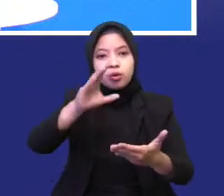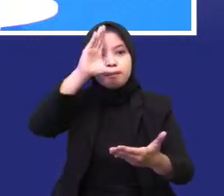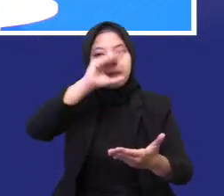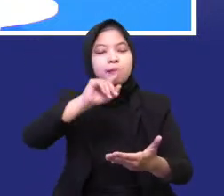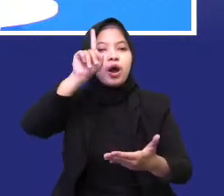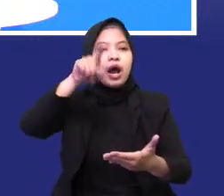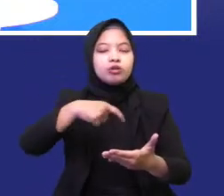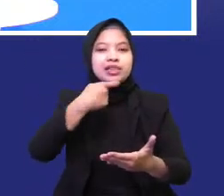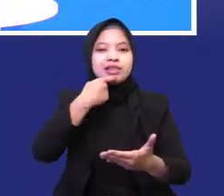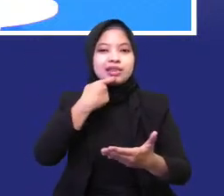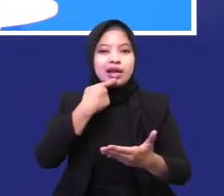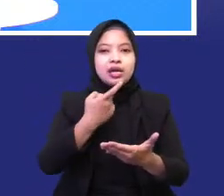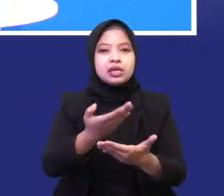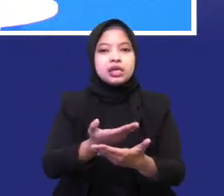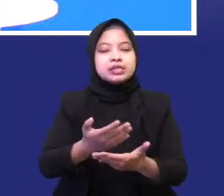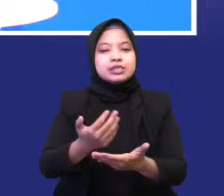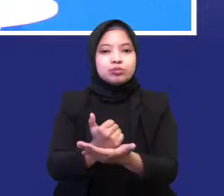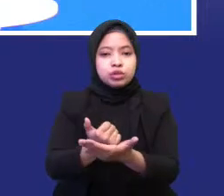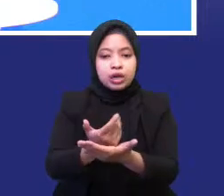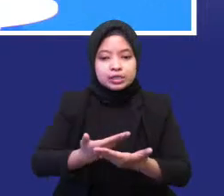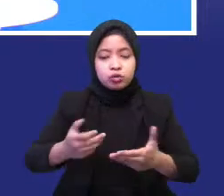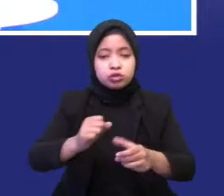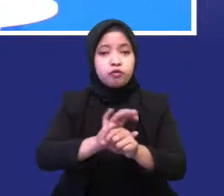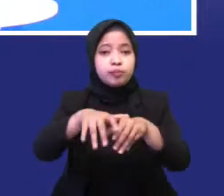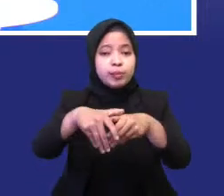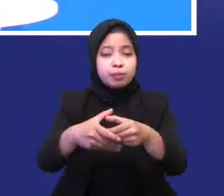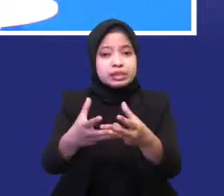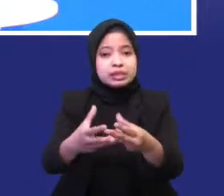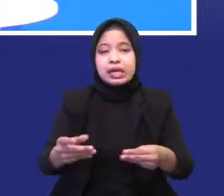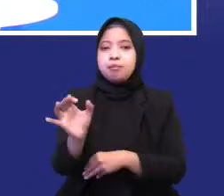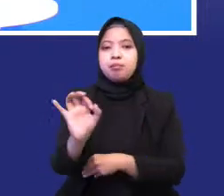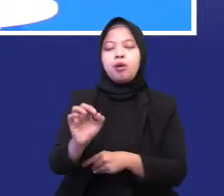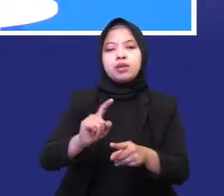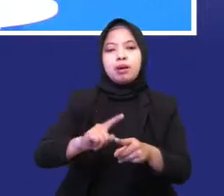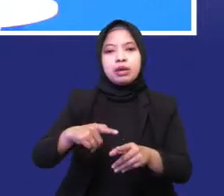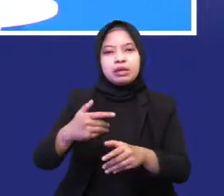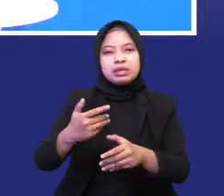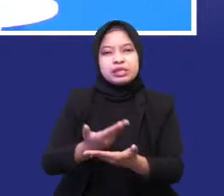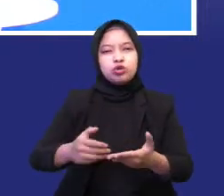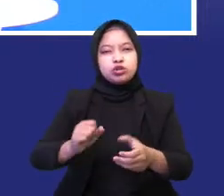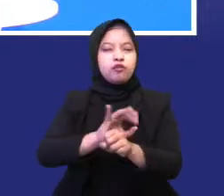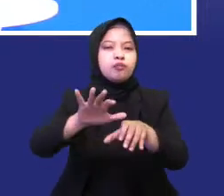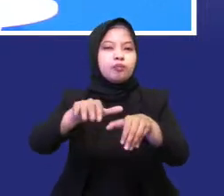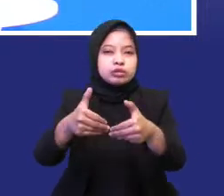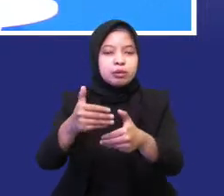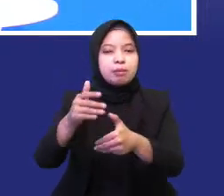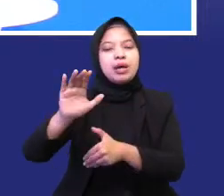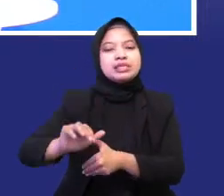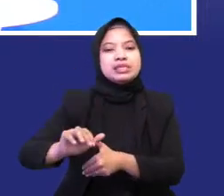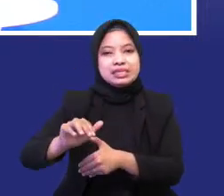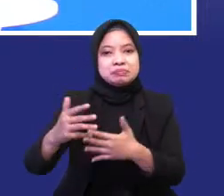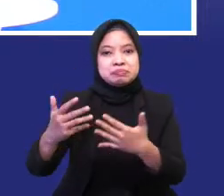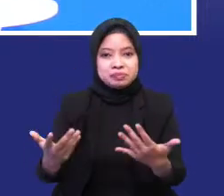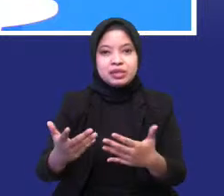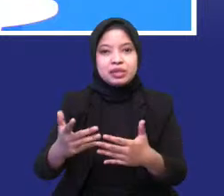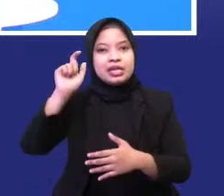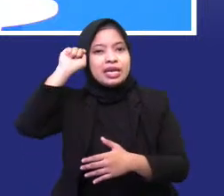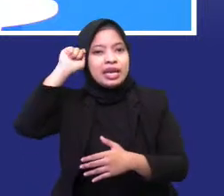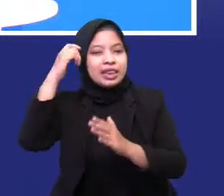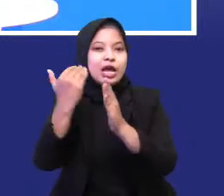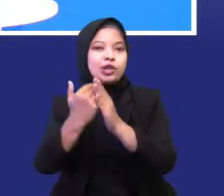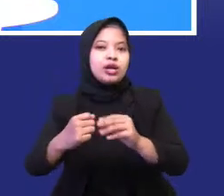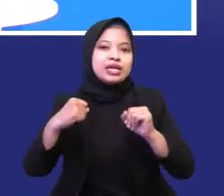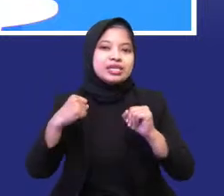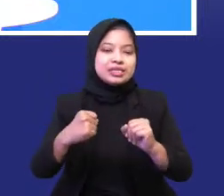that because we have been in contact. JFCC has been in contact with quite a few ministries, and it's still